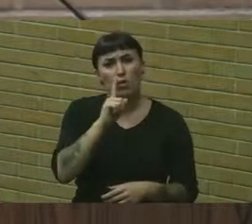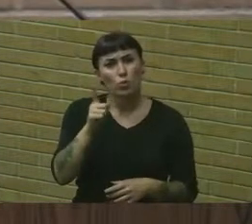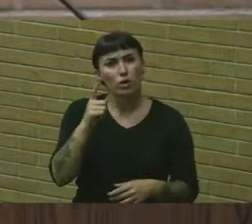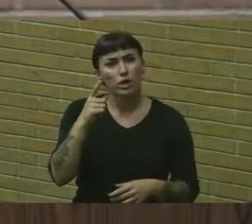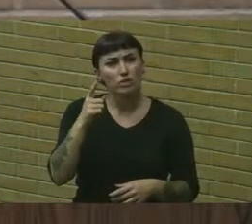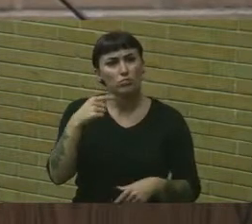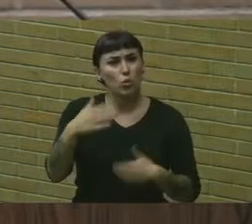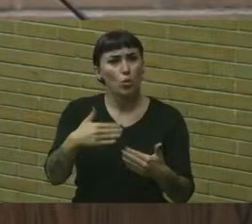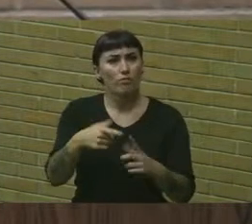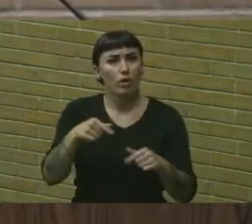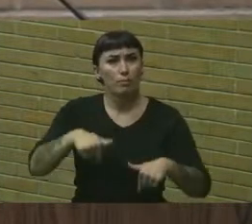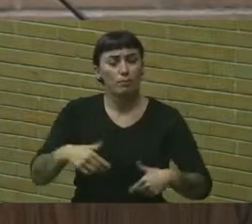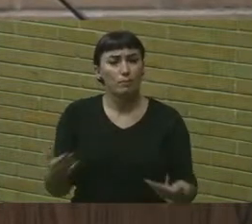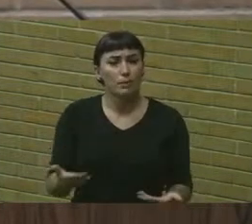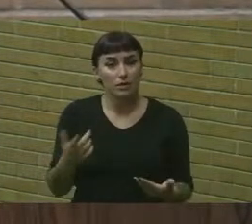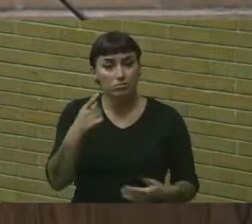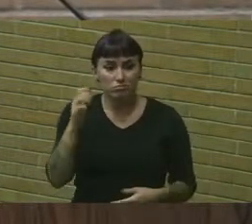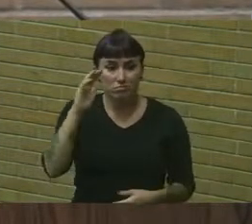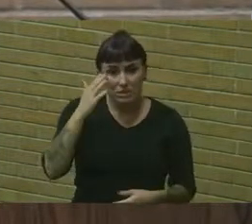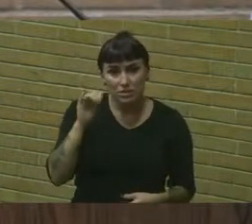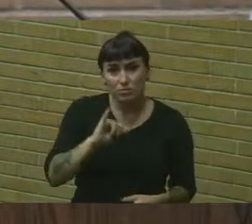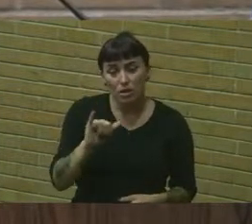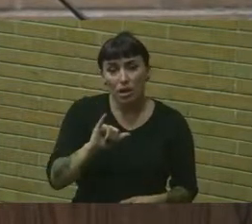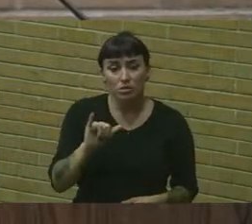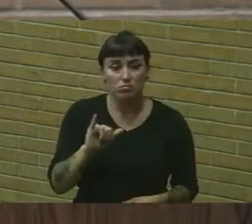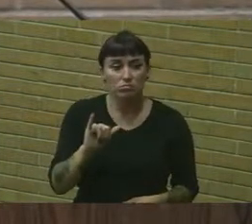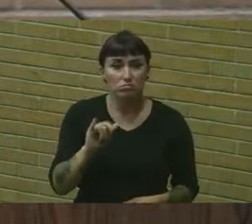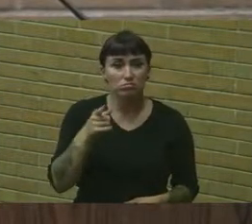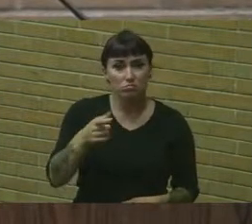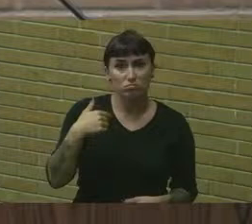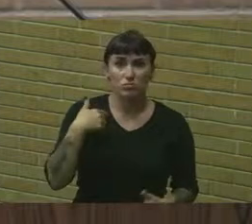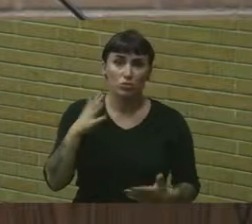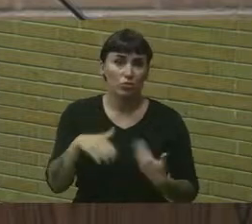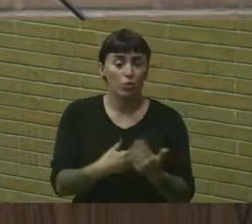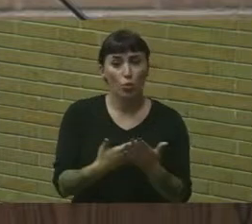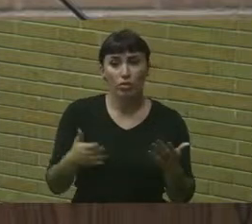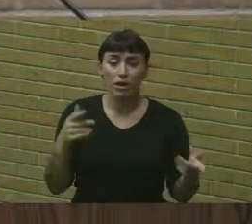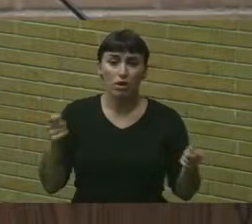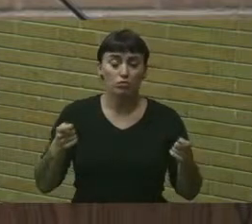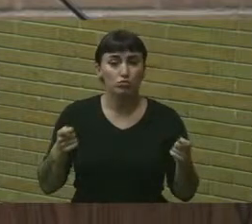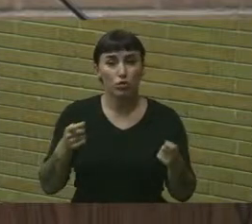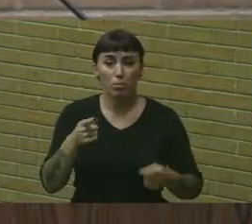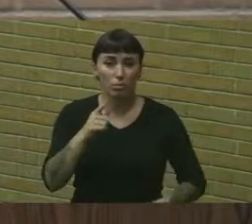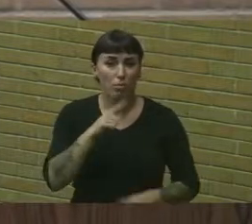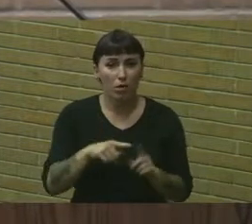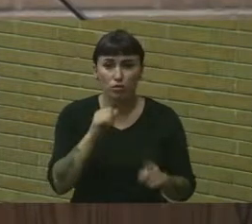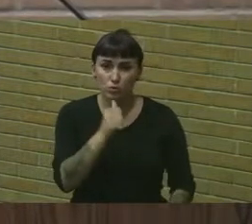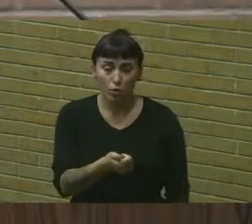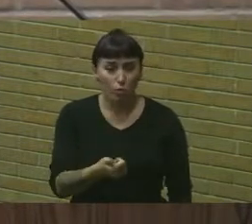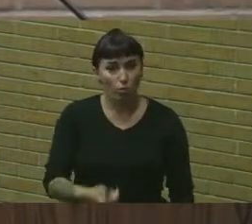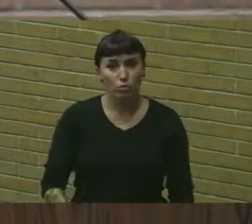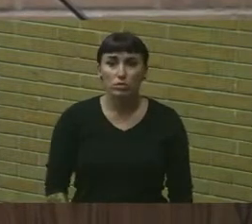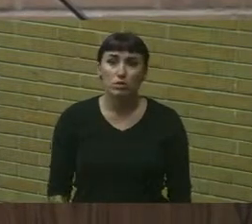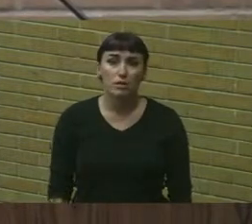here? Since you seem like you have this whole thing under control, but you don't.